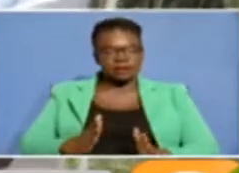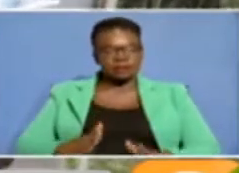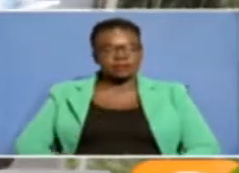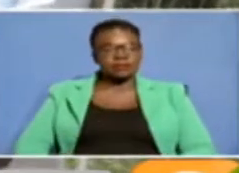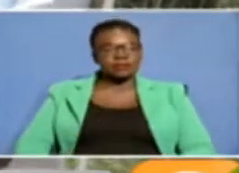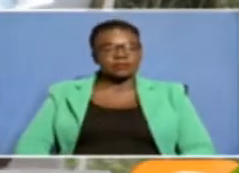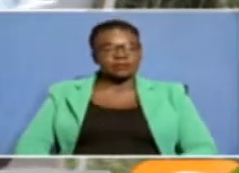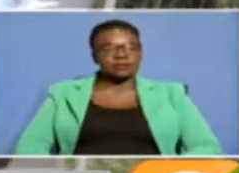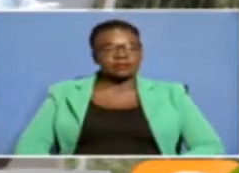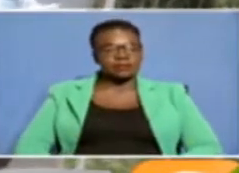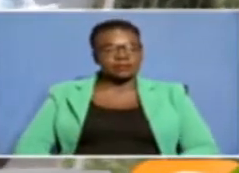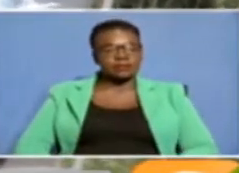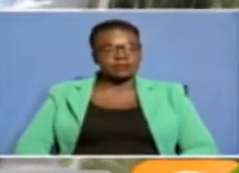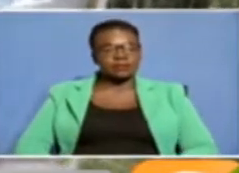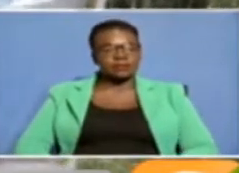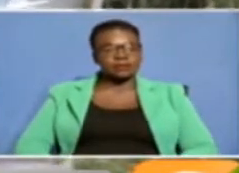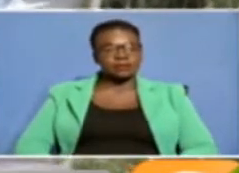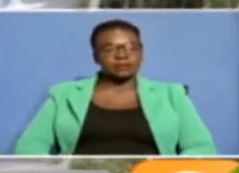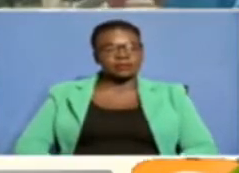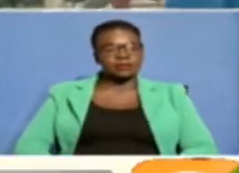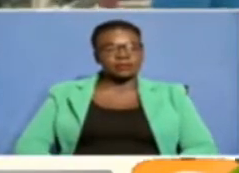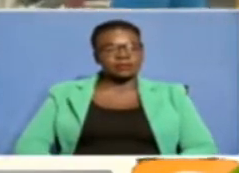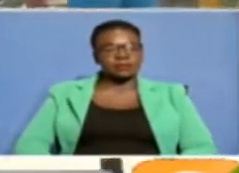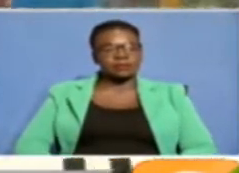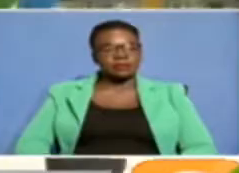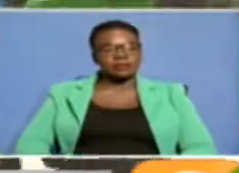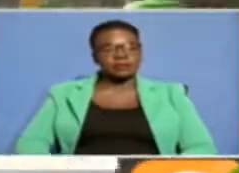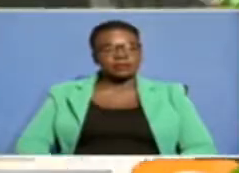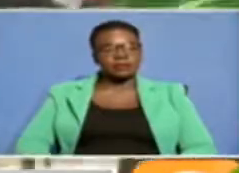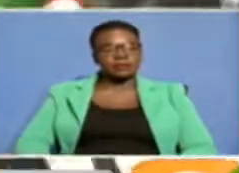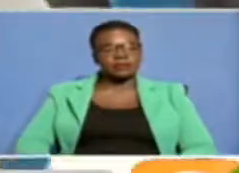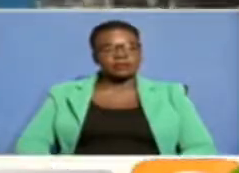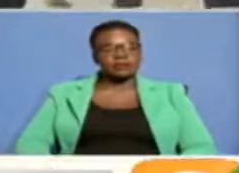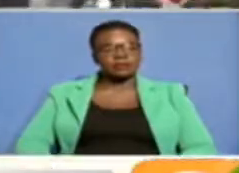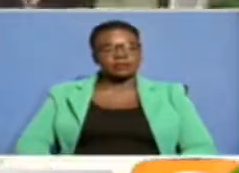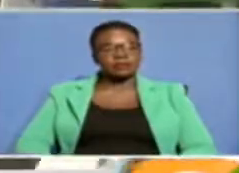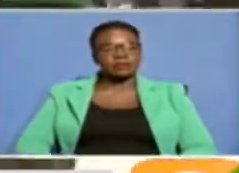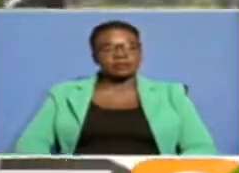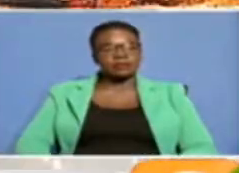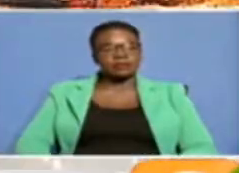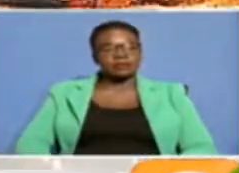Remember,